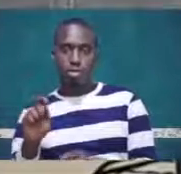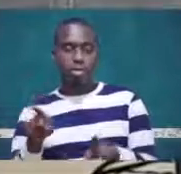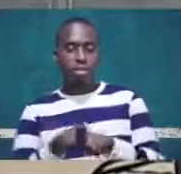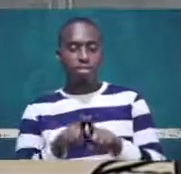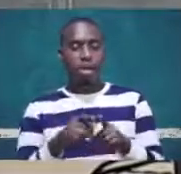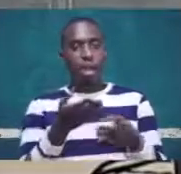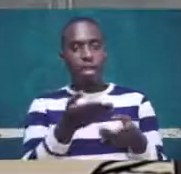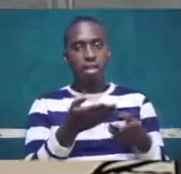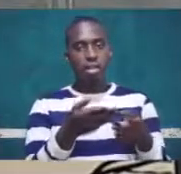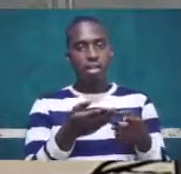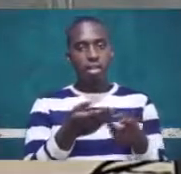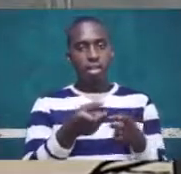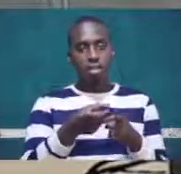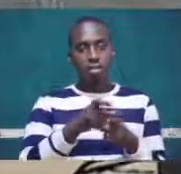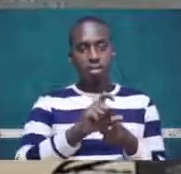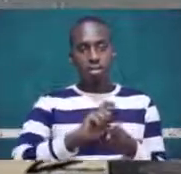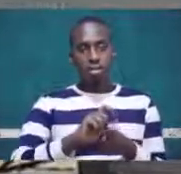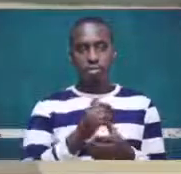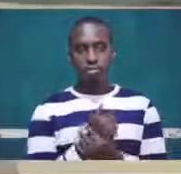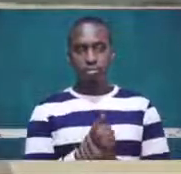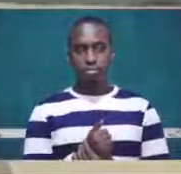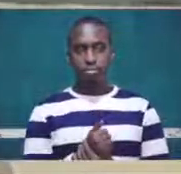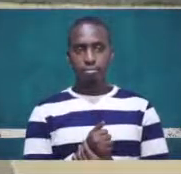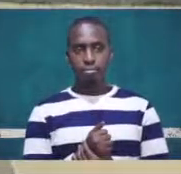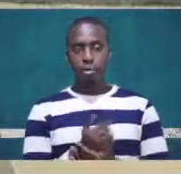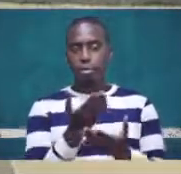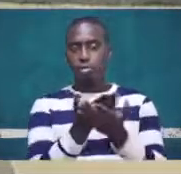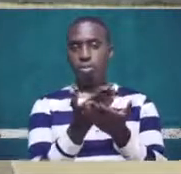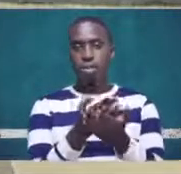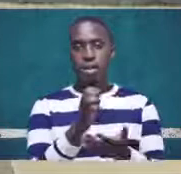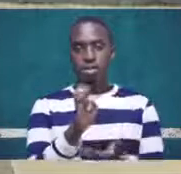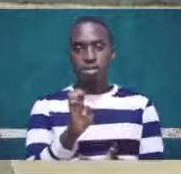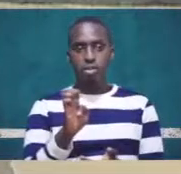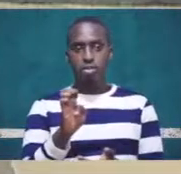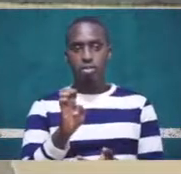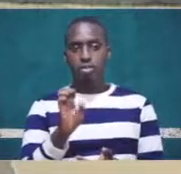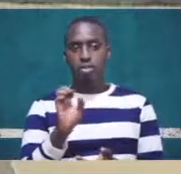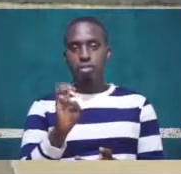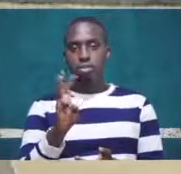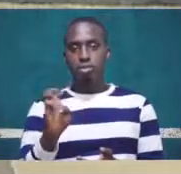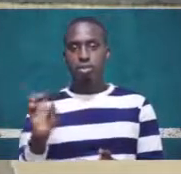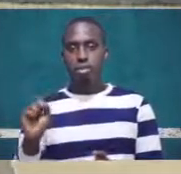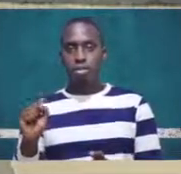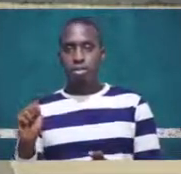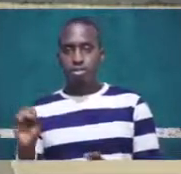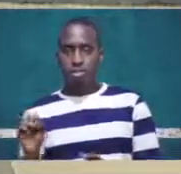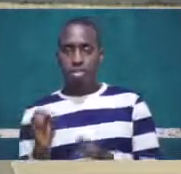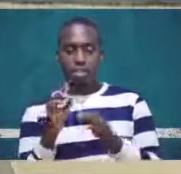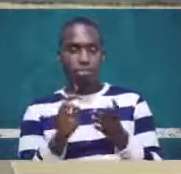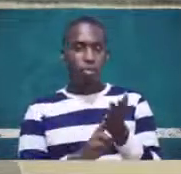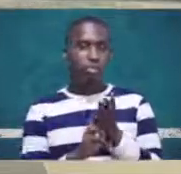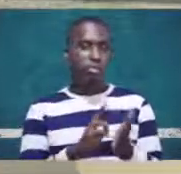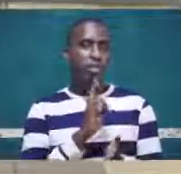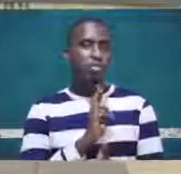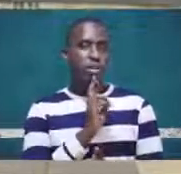increase in the demand for sweets. There has been an increase in the demand for sweets. If maybe we use sugar in